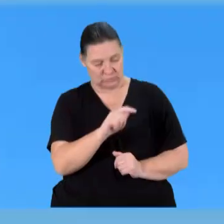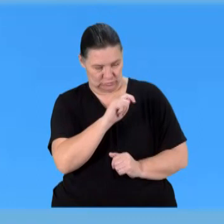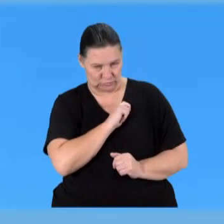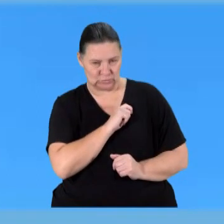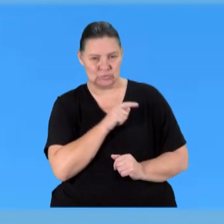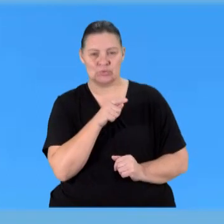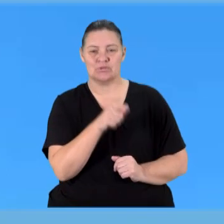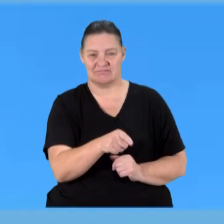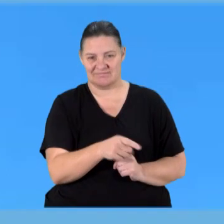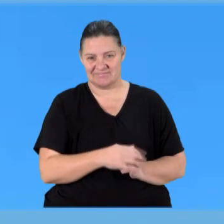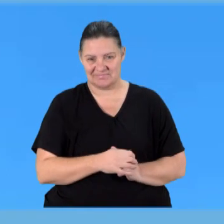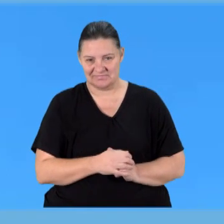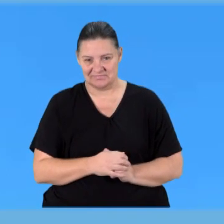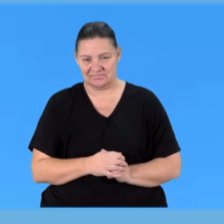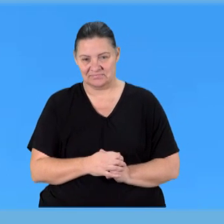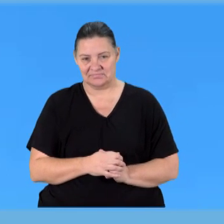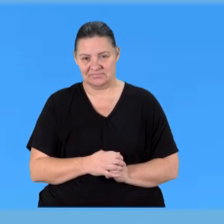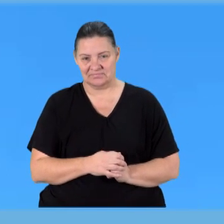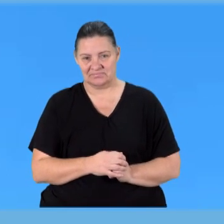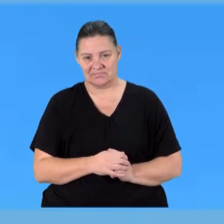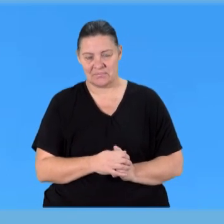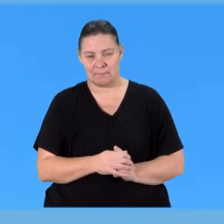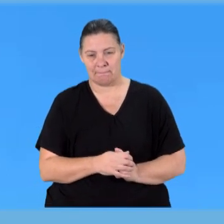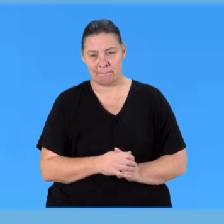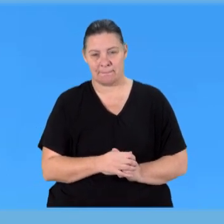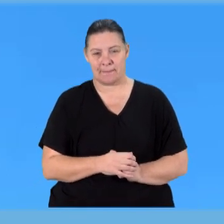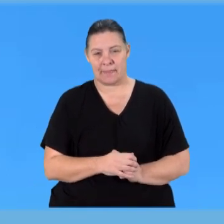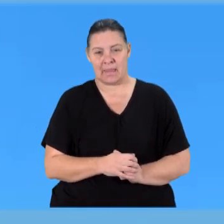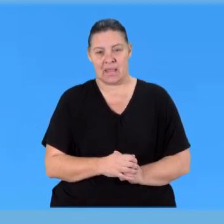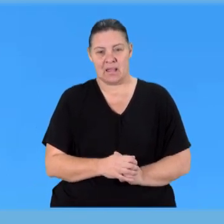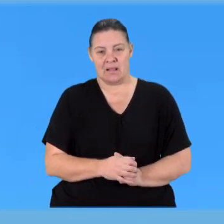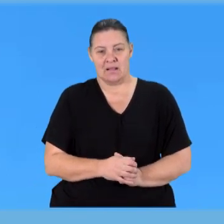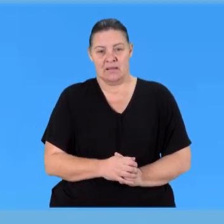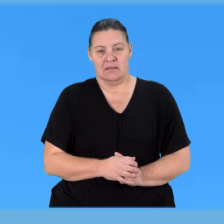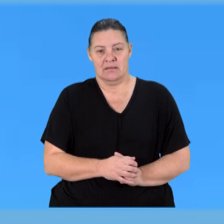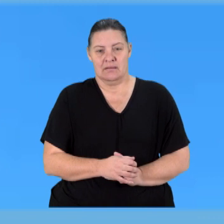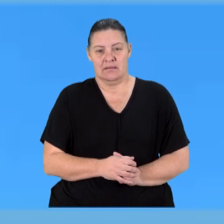of X do vibrate at a fixed point. So therefore, this statement is also true.